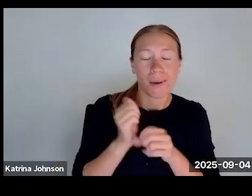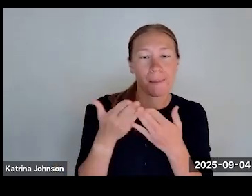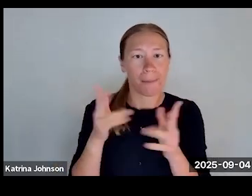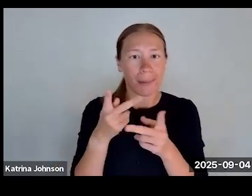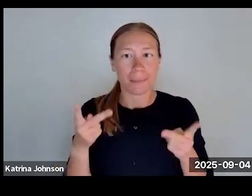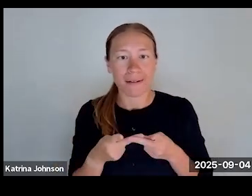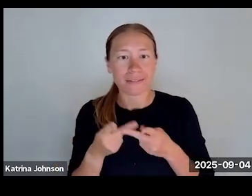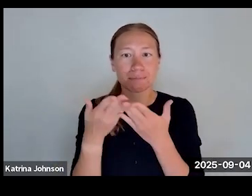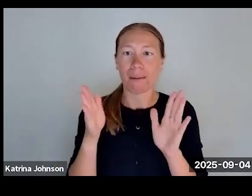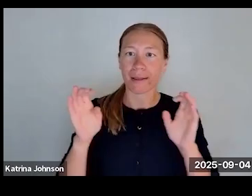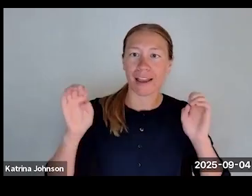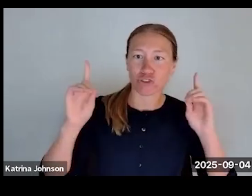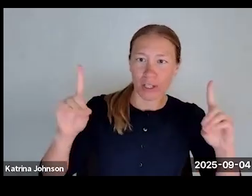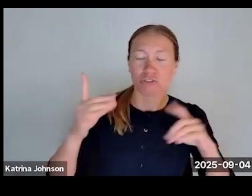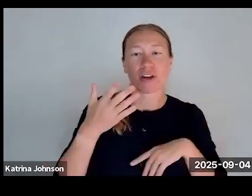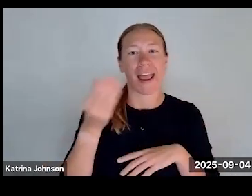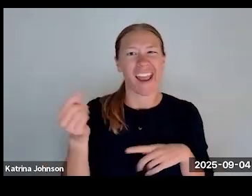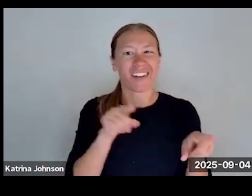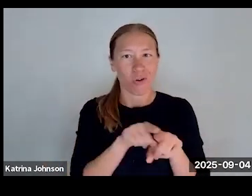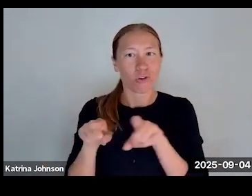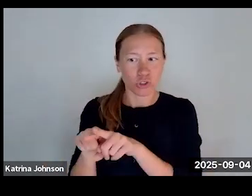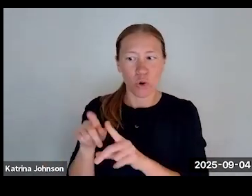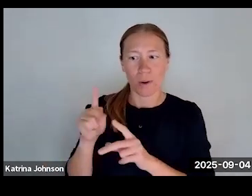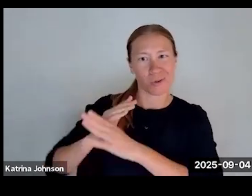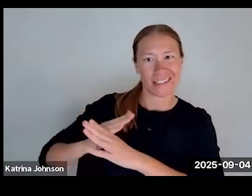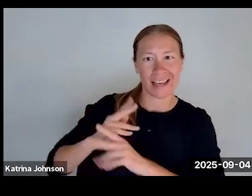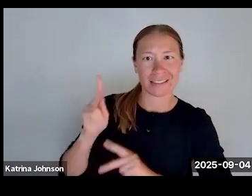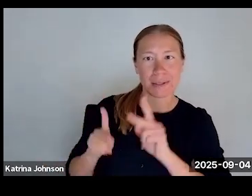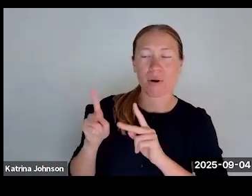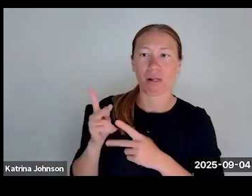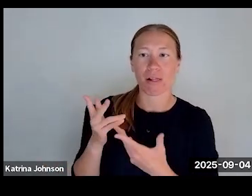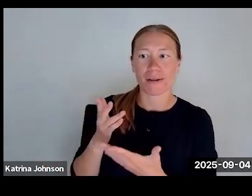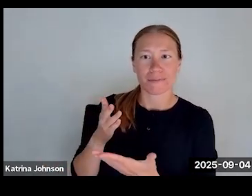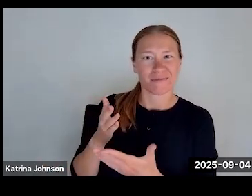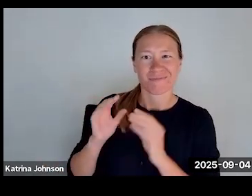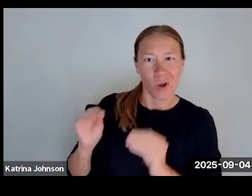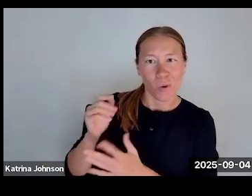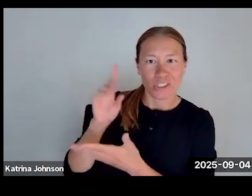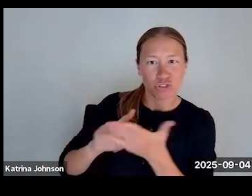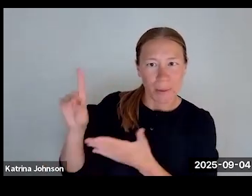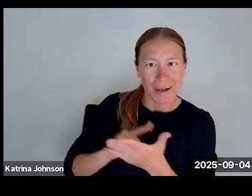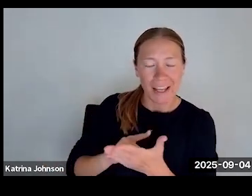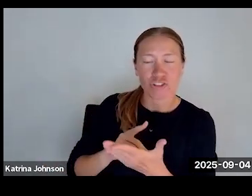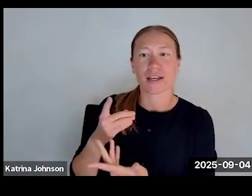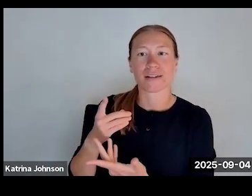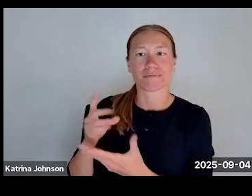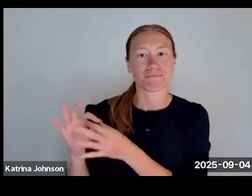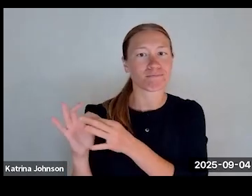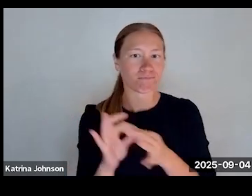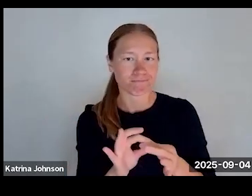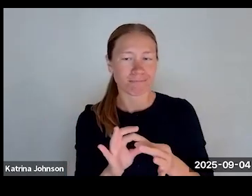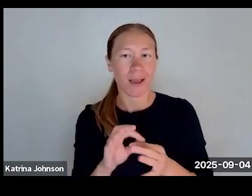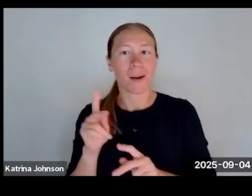public education, and also protects people from discrimination based on their association with an